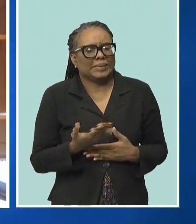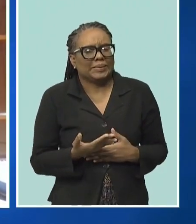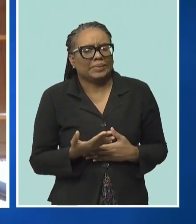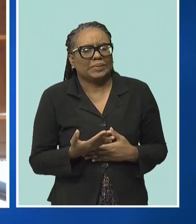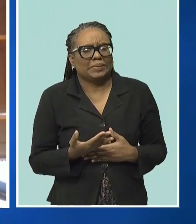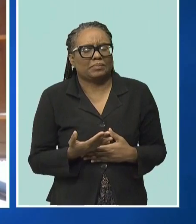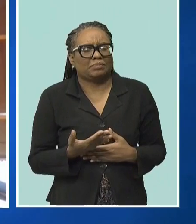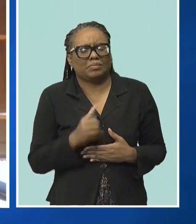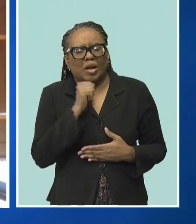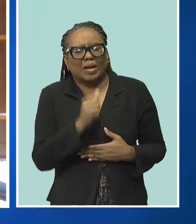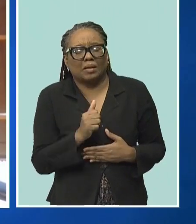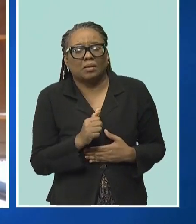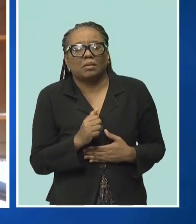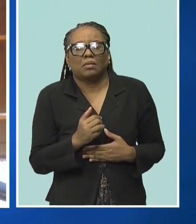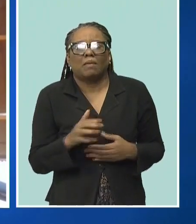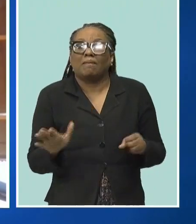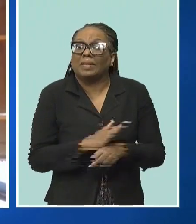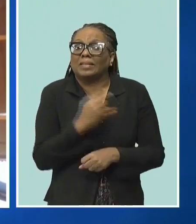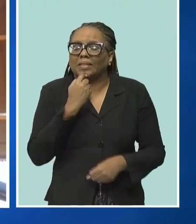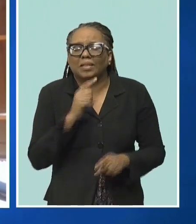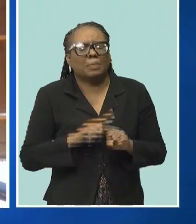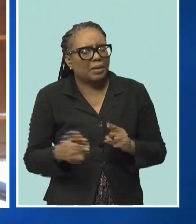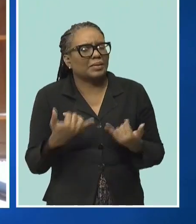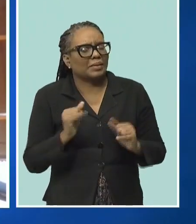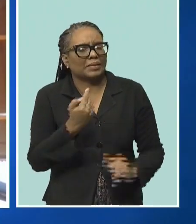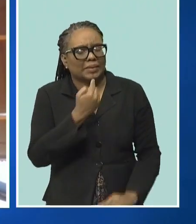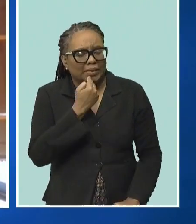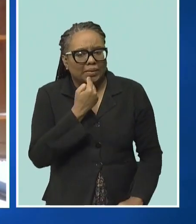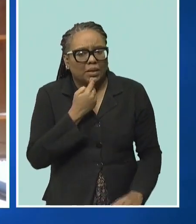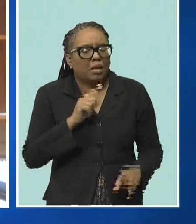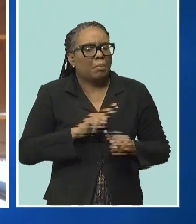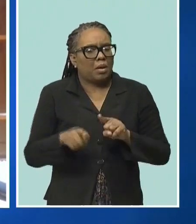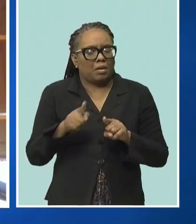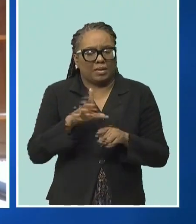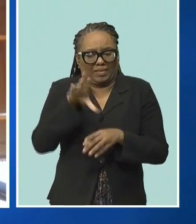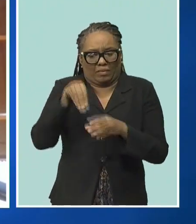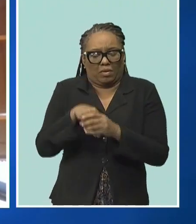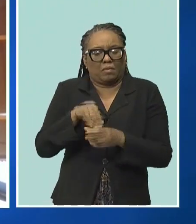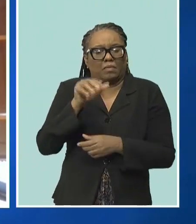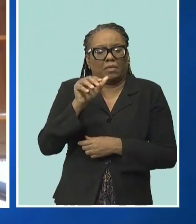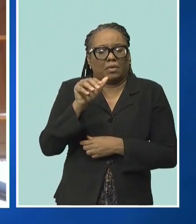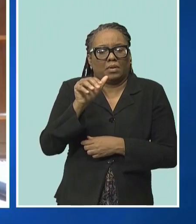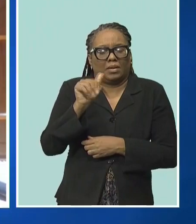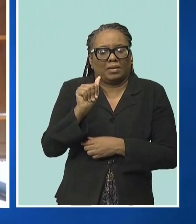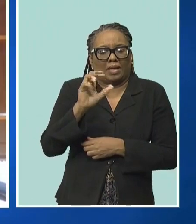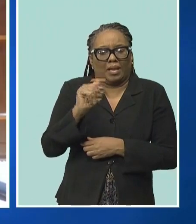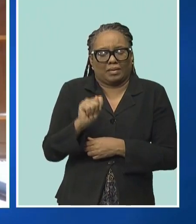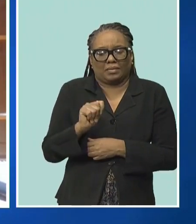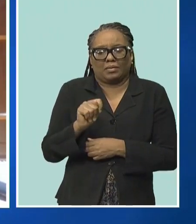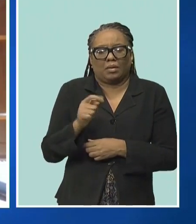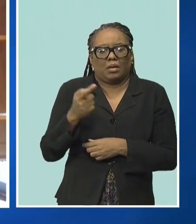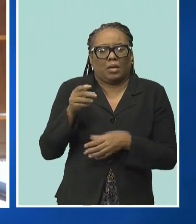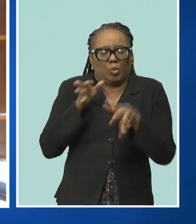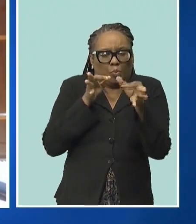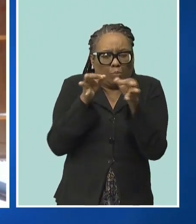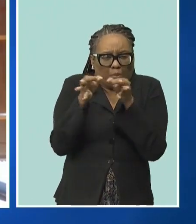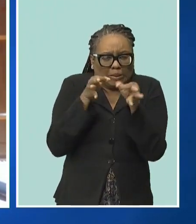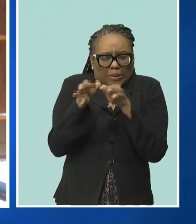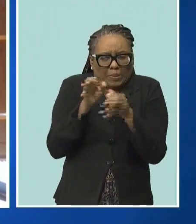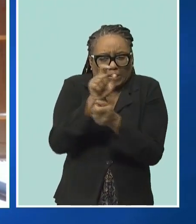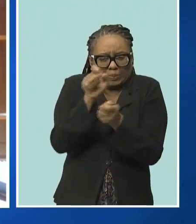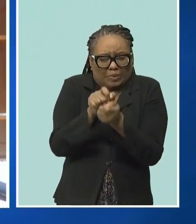And those have been defined in the regulation